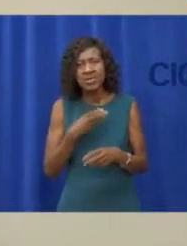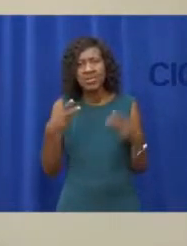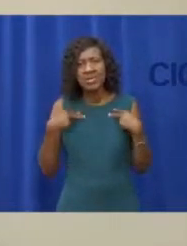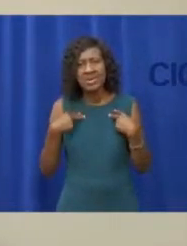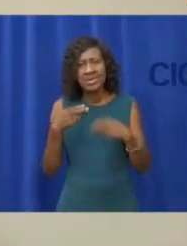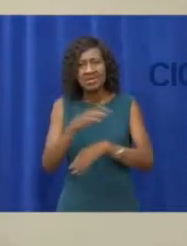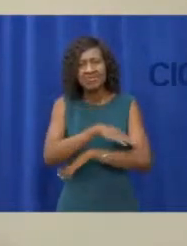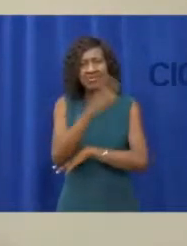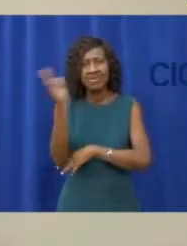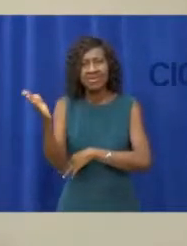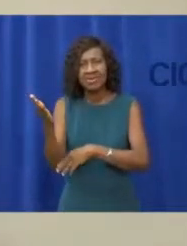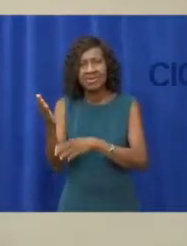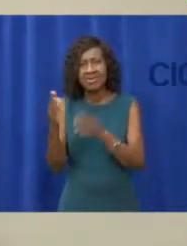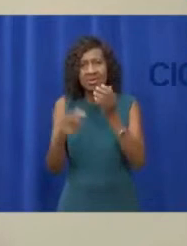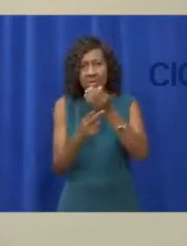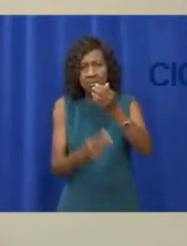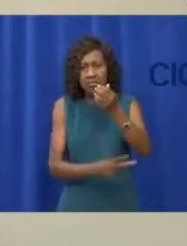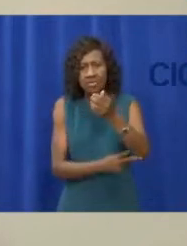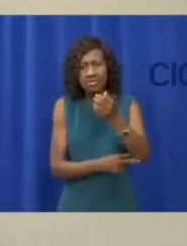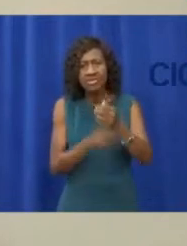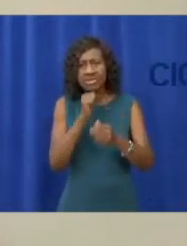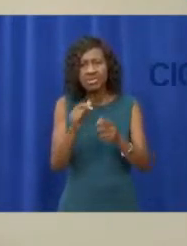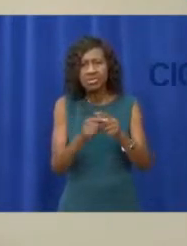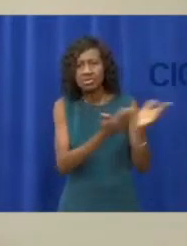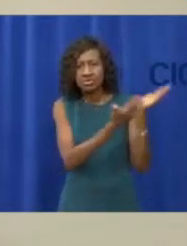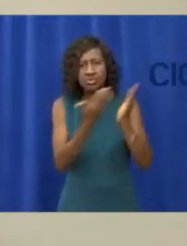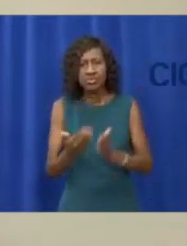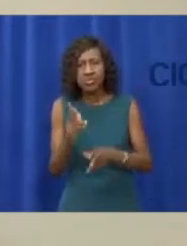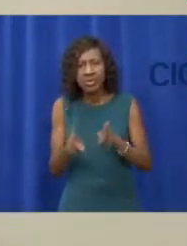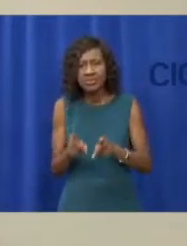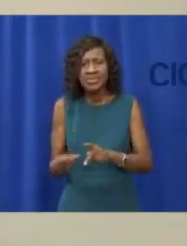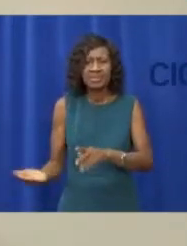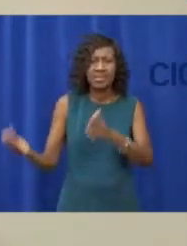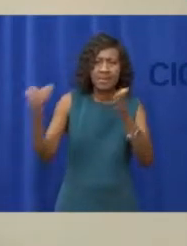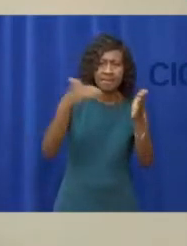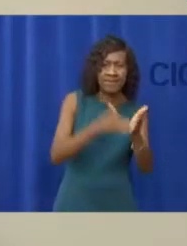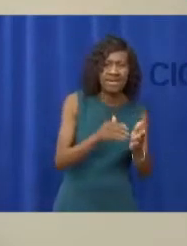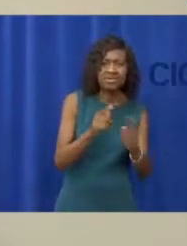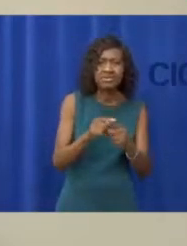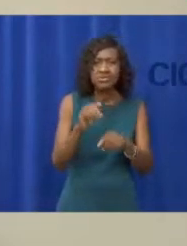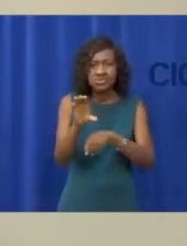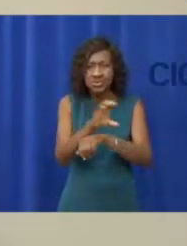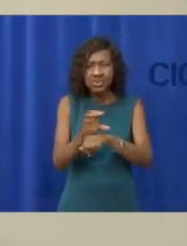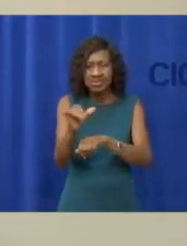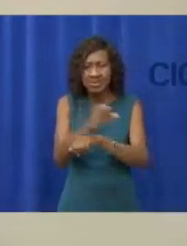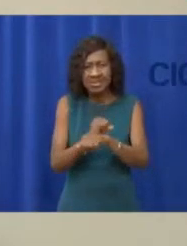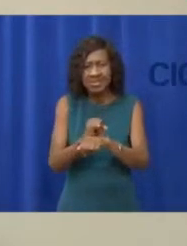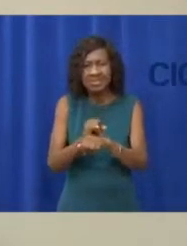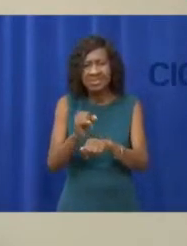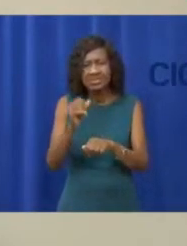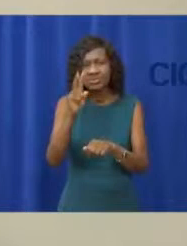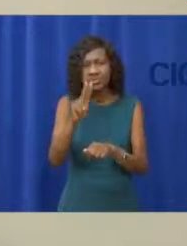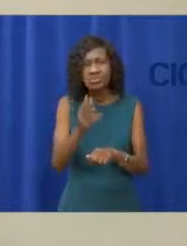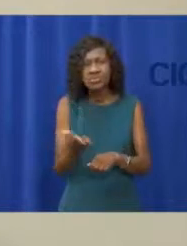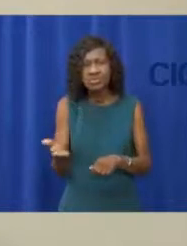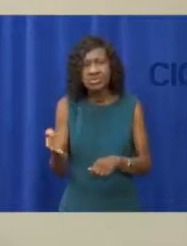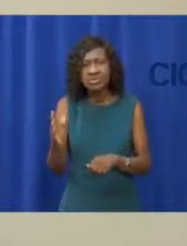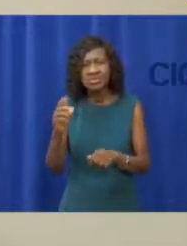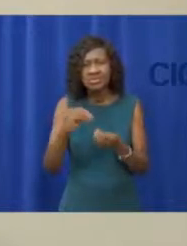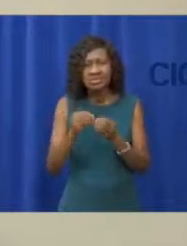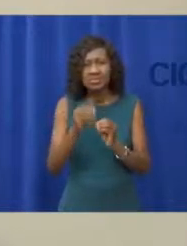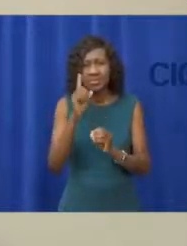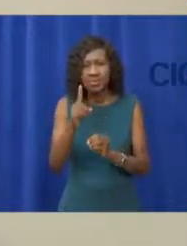principally to bring people back to Cayman. Its purpose was essentially twofold. One, to